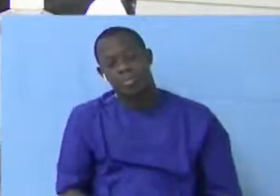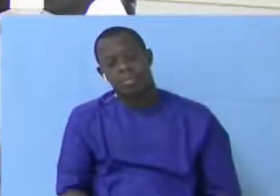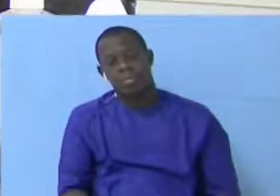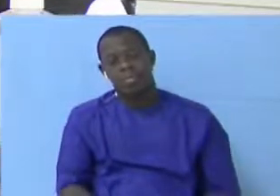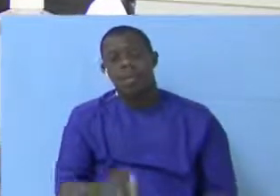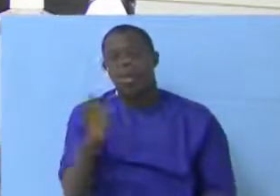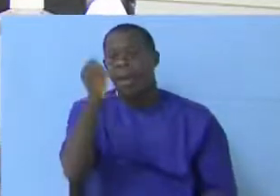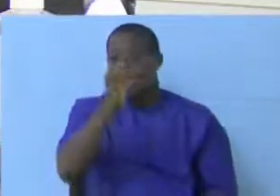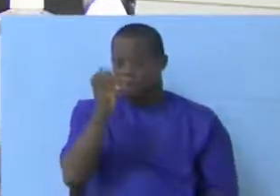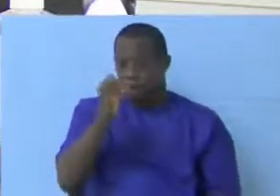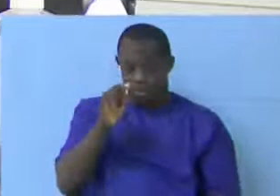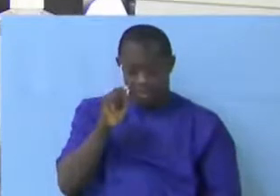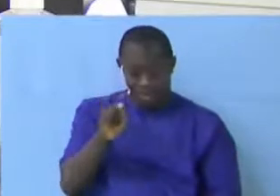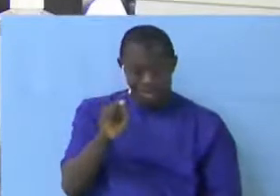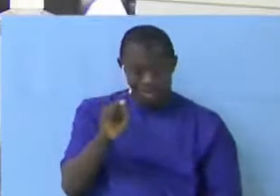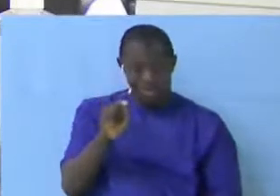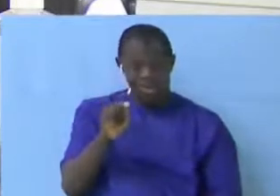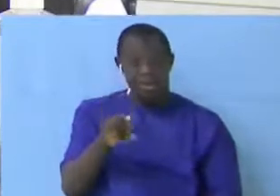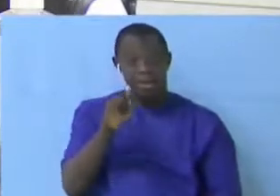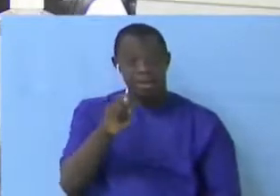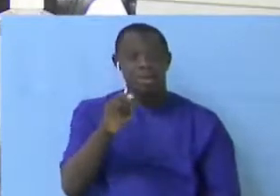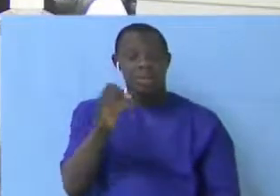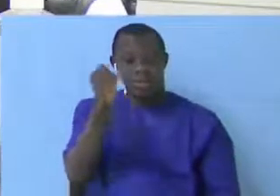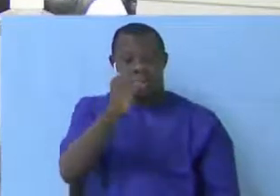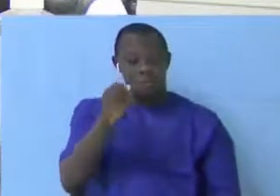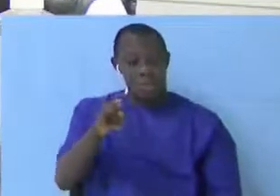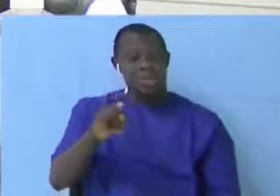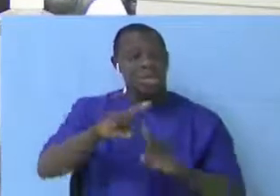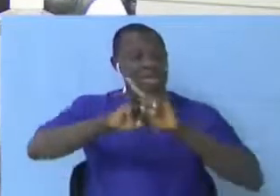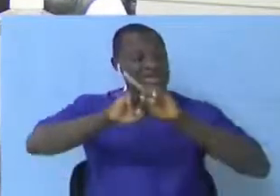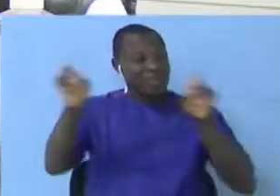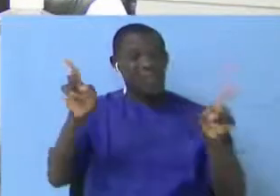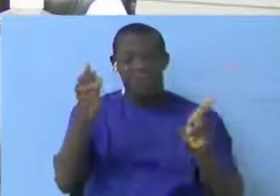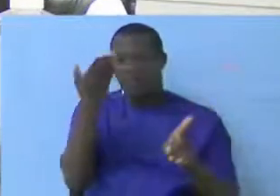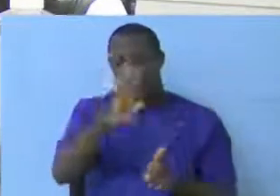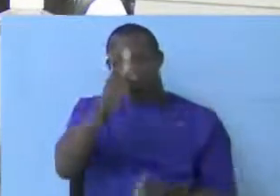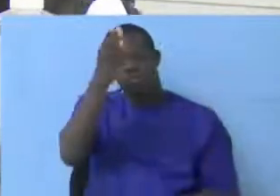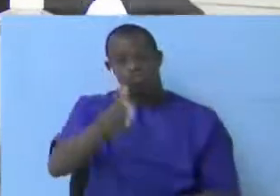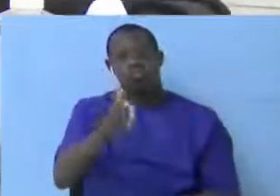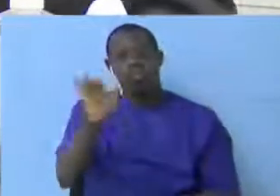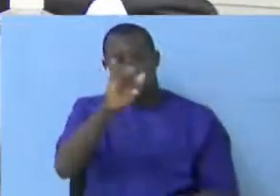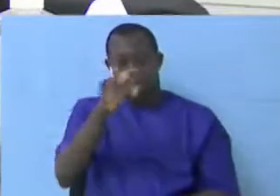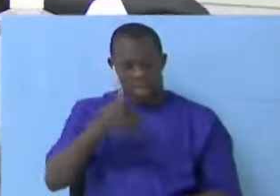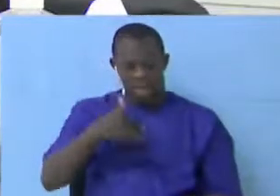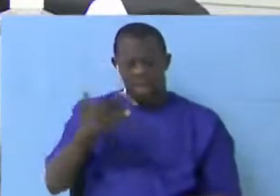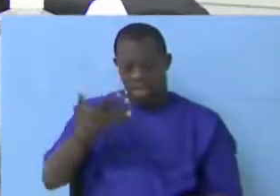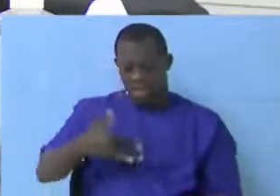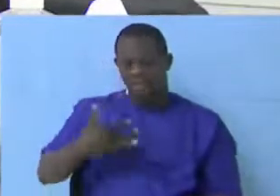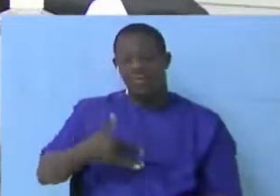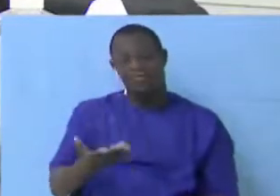this is completely different from the truth that I have lived.